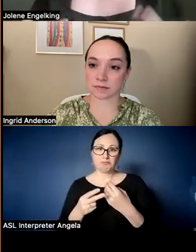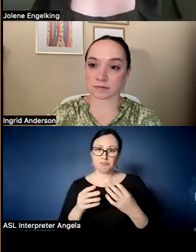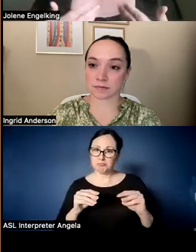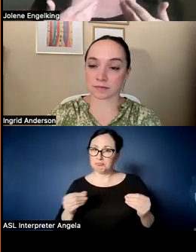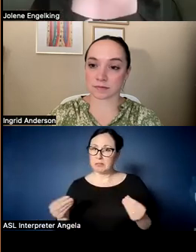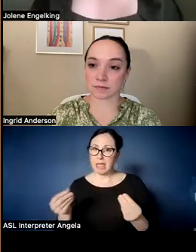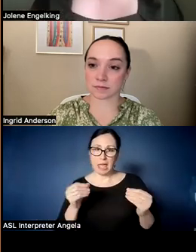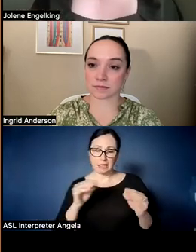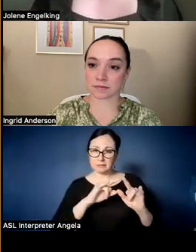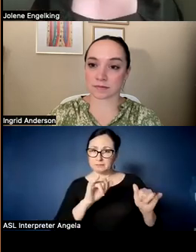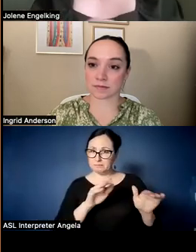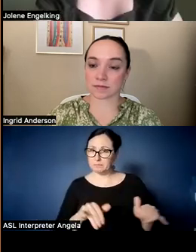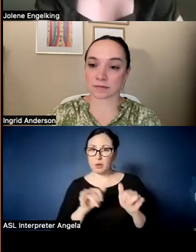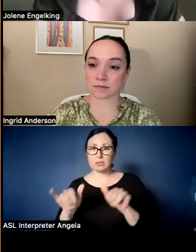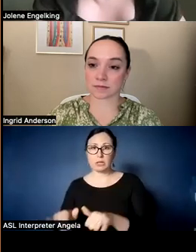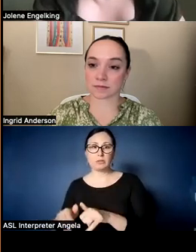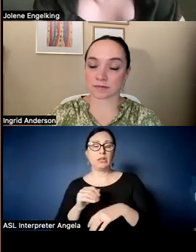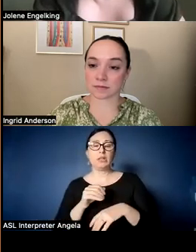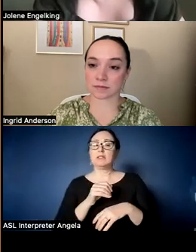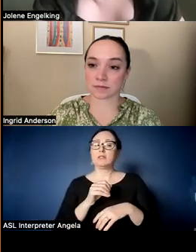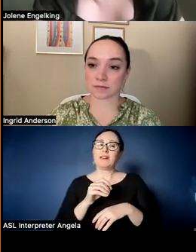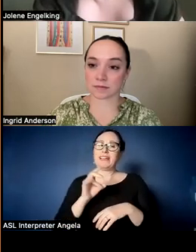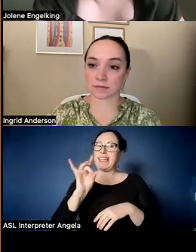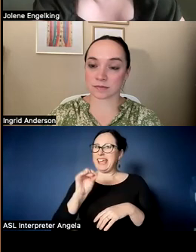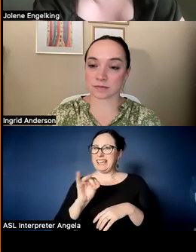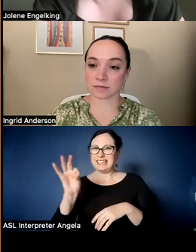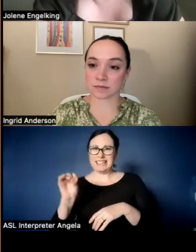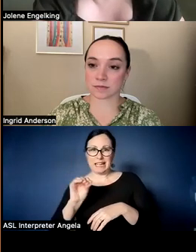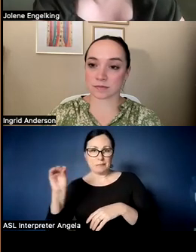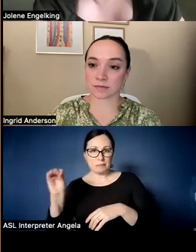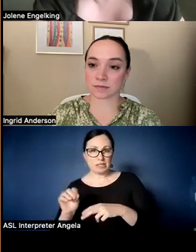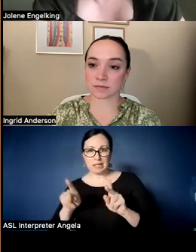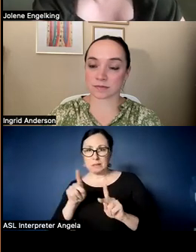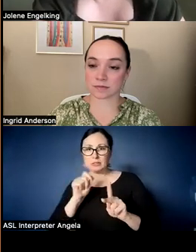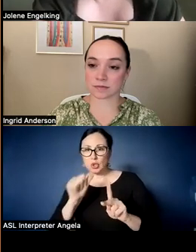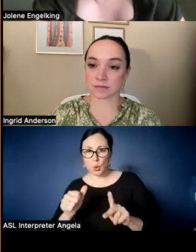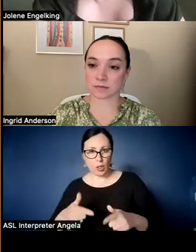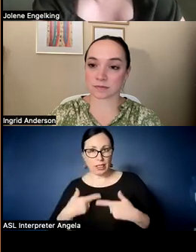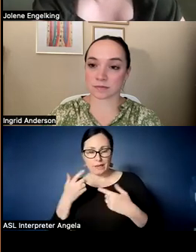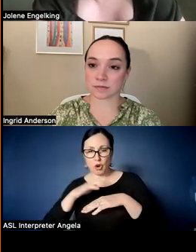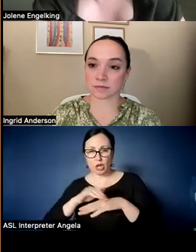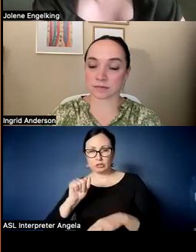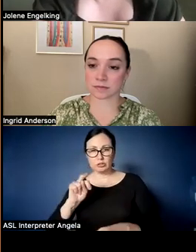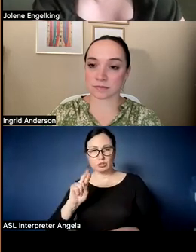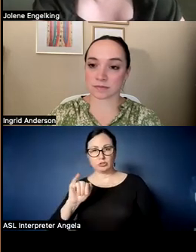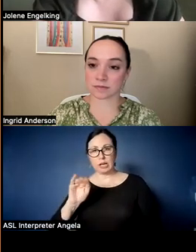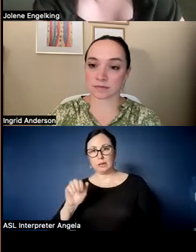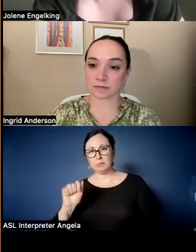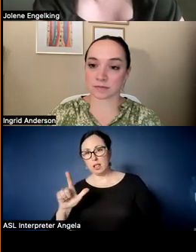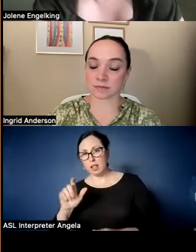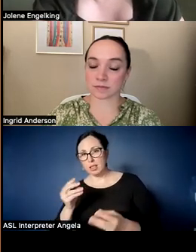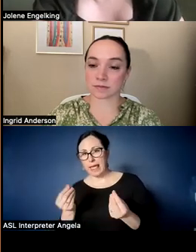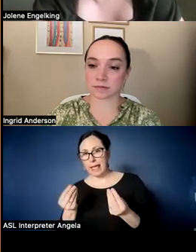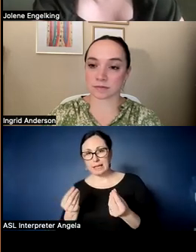of folks do not always live on tribal land, and especially for that, it can be a lot harder